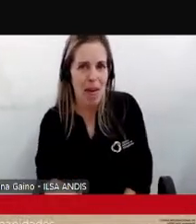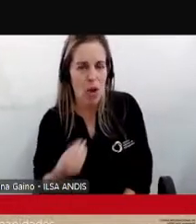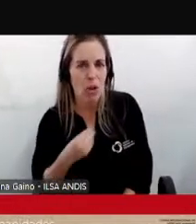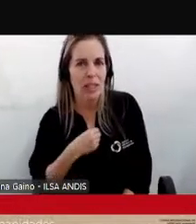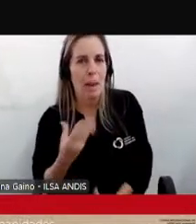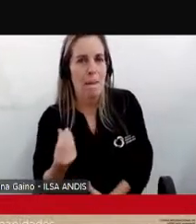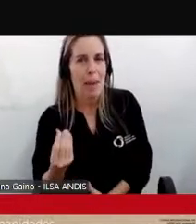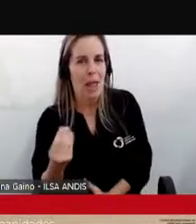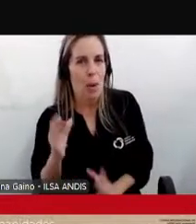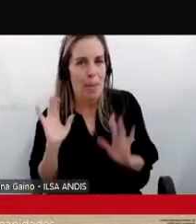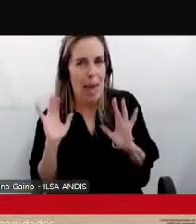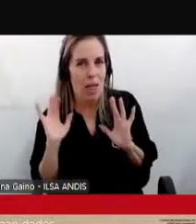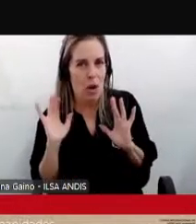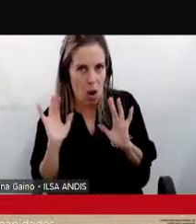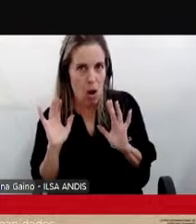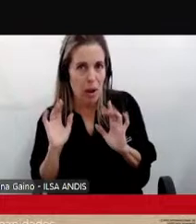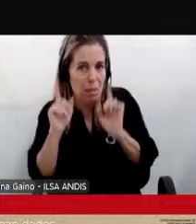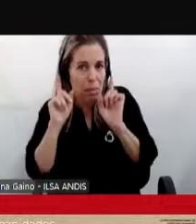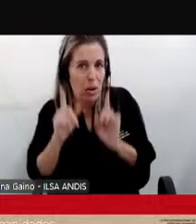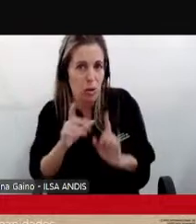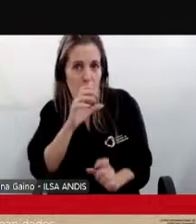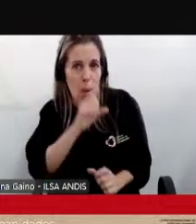seen in